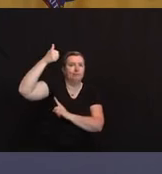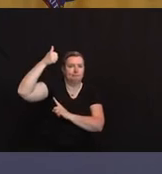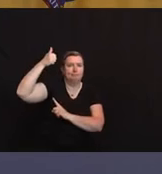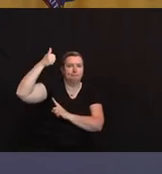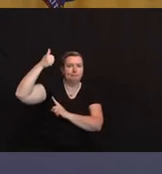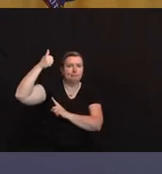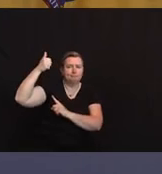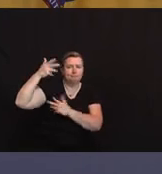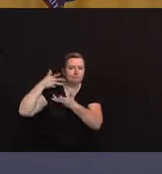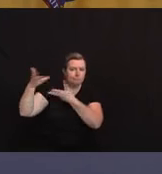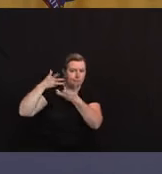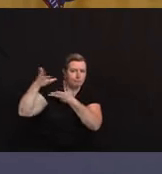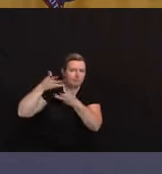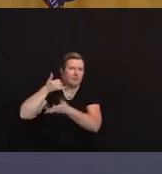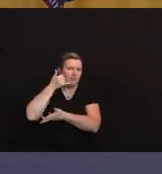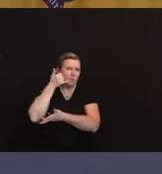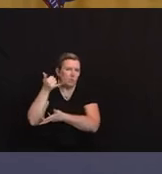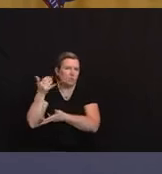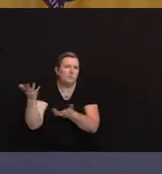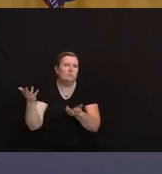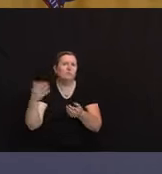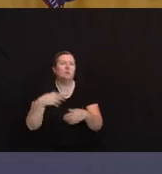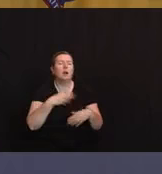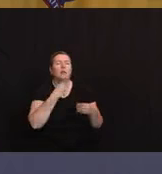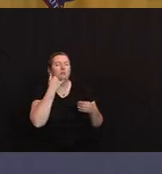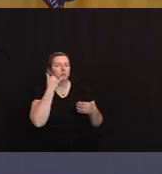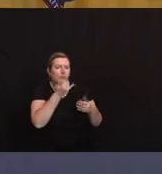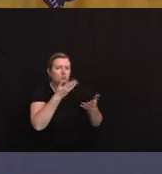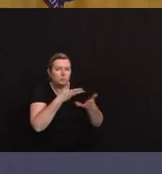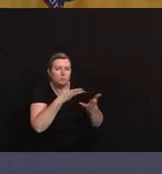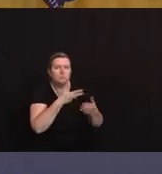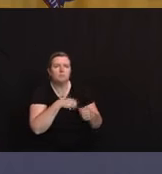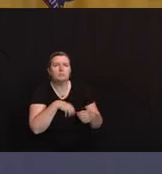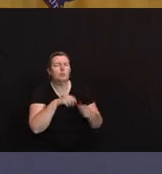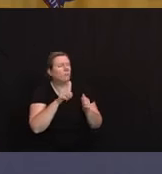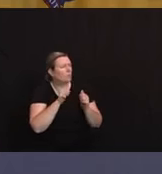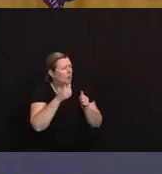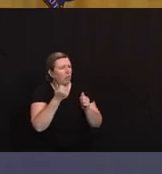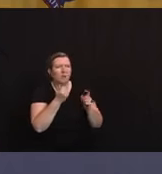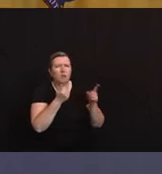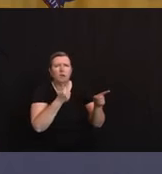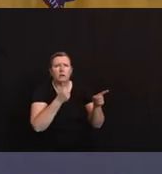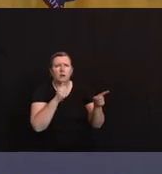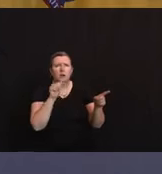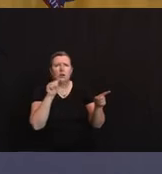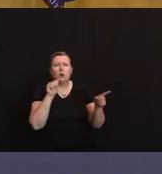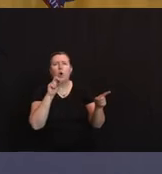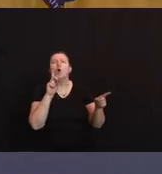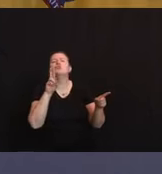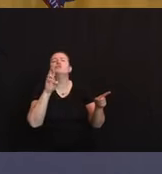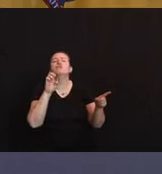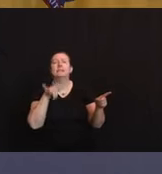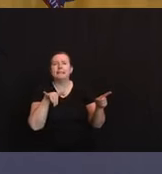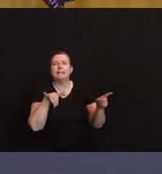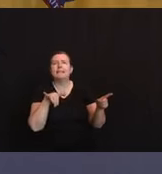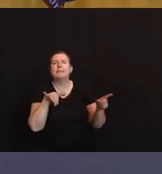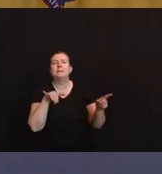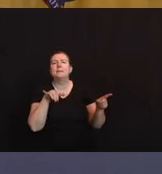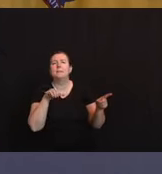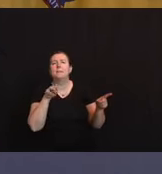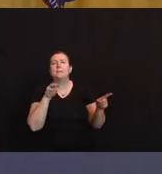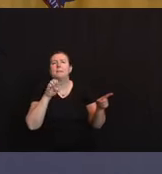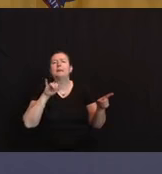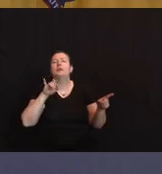on with, who was I also on with today? Audrey Myers at Valley, just to check in. I do that